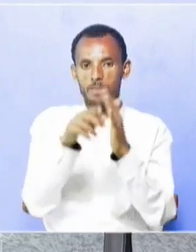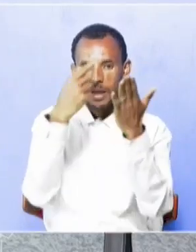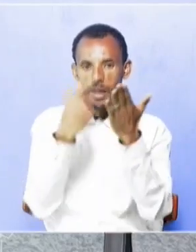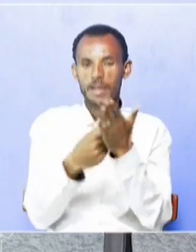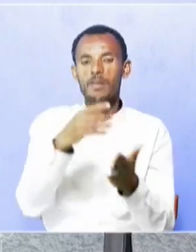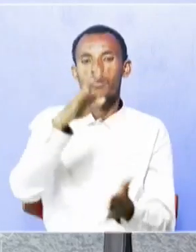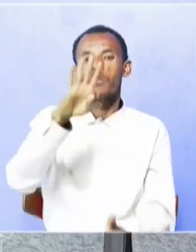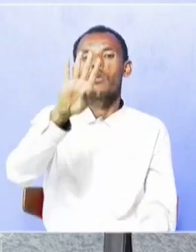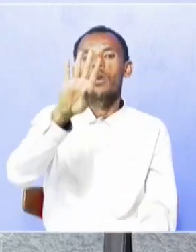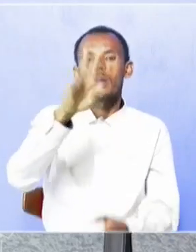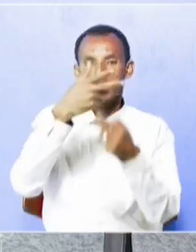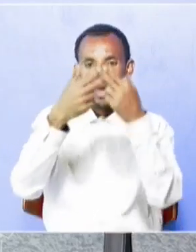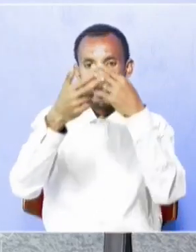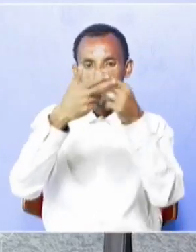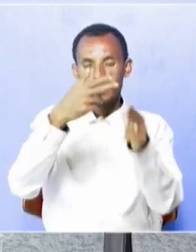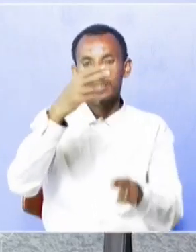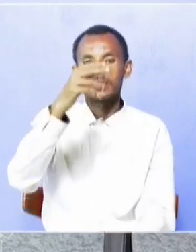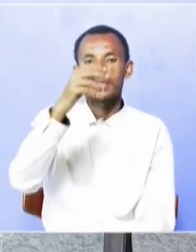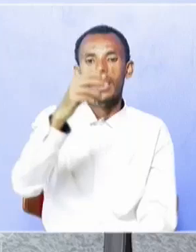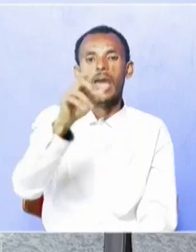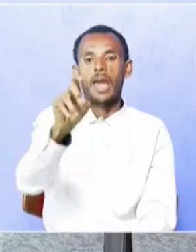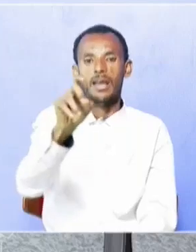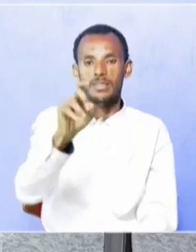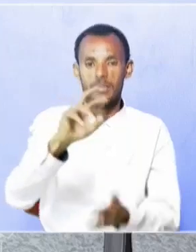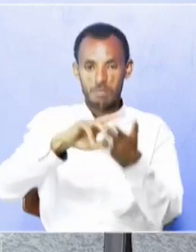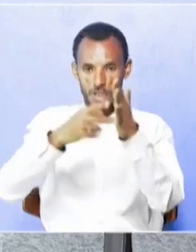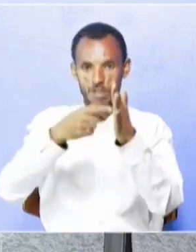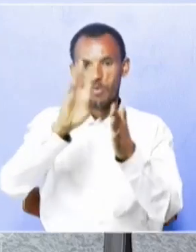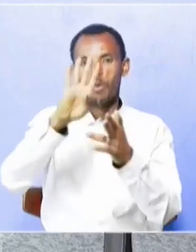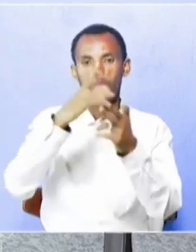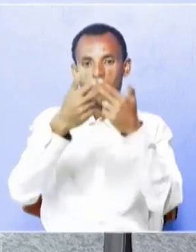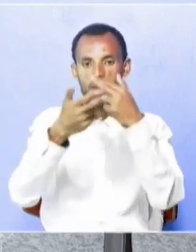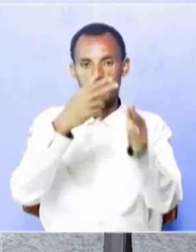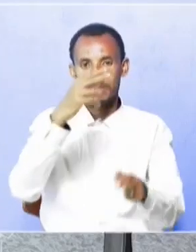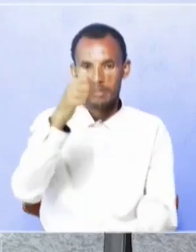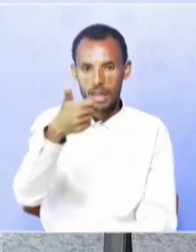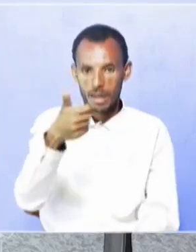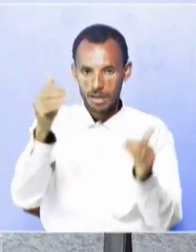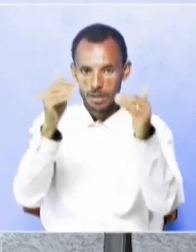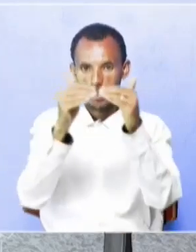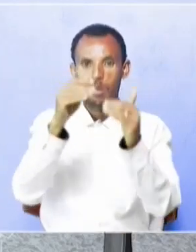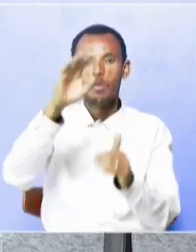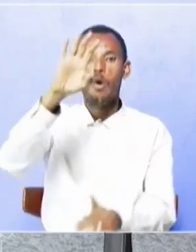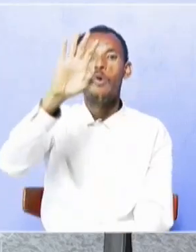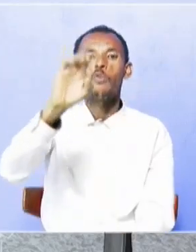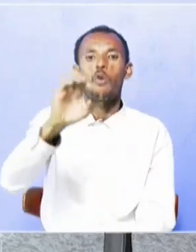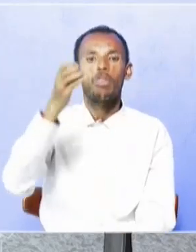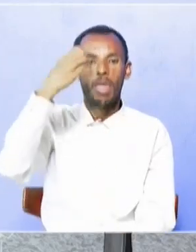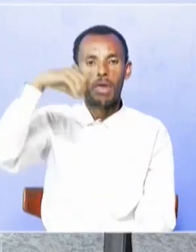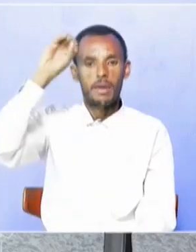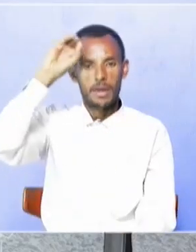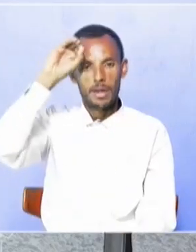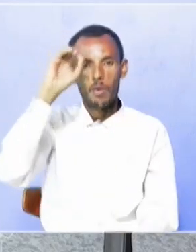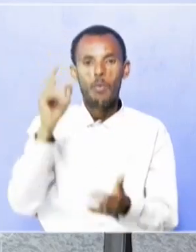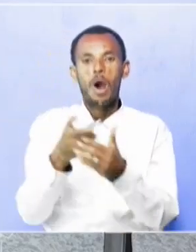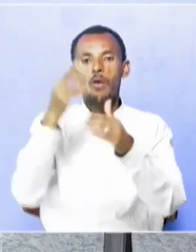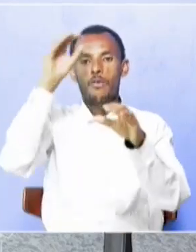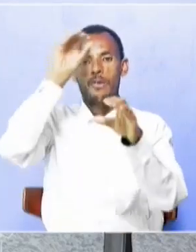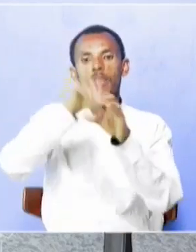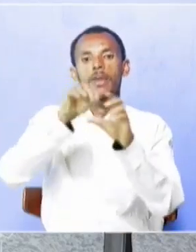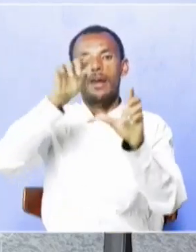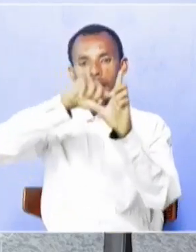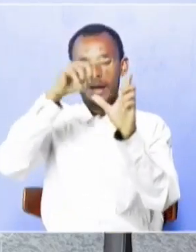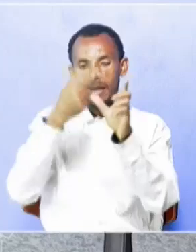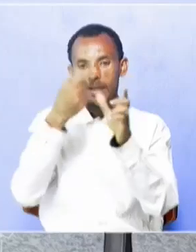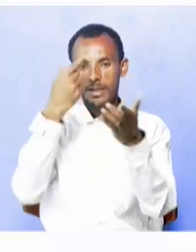here, 4 times x, okay, 4 times 10 is 40 degree. Okay, one of the interior angle in